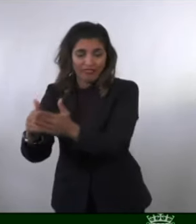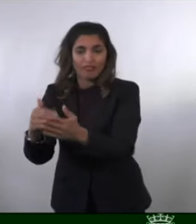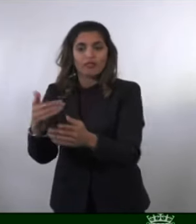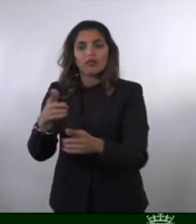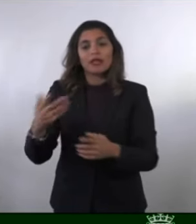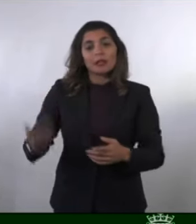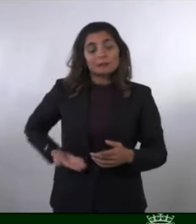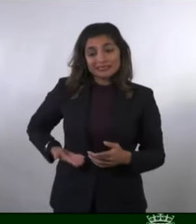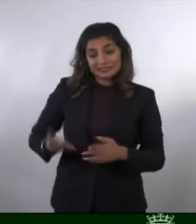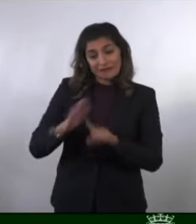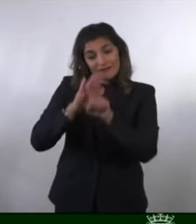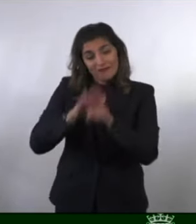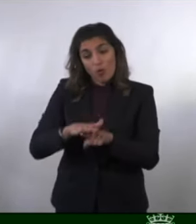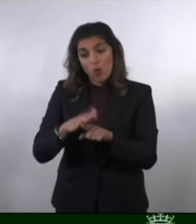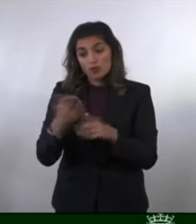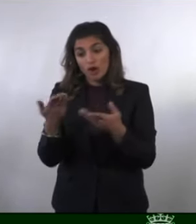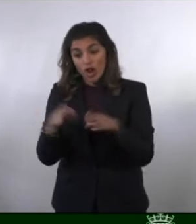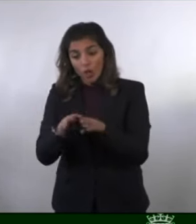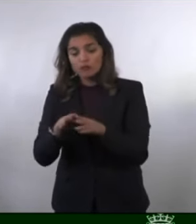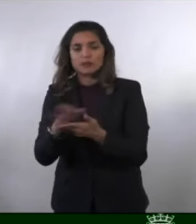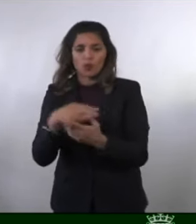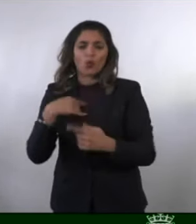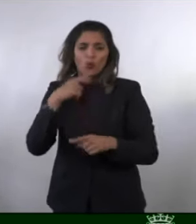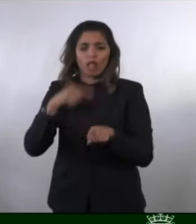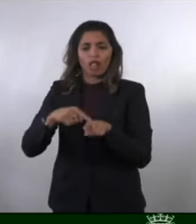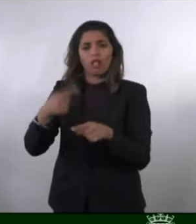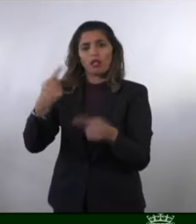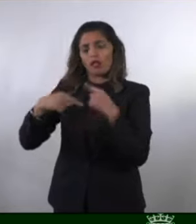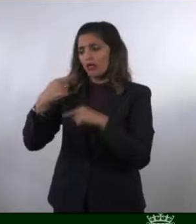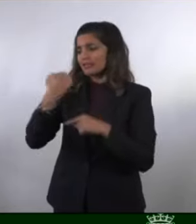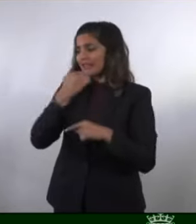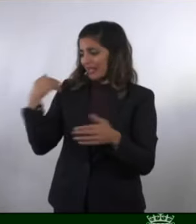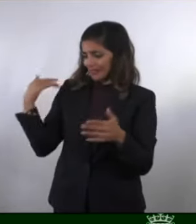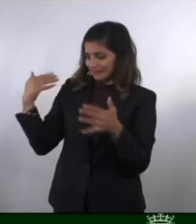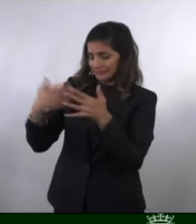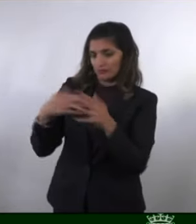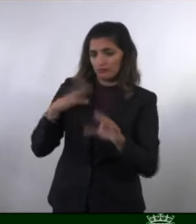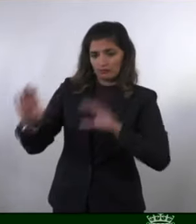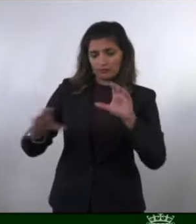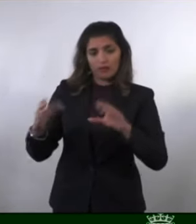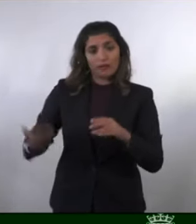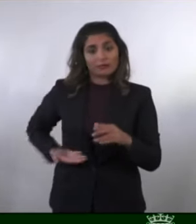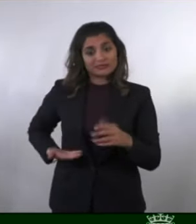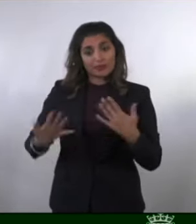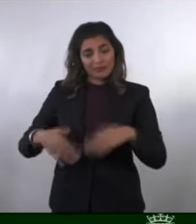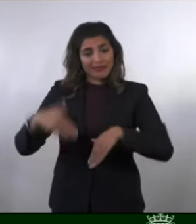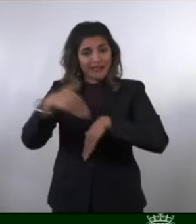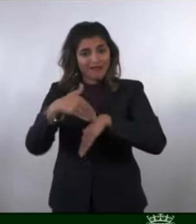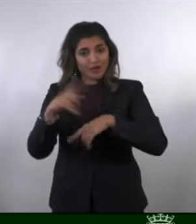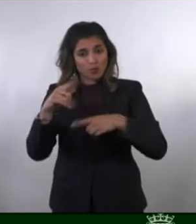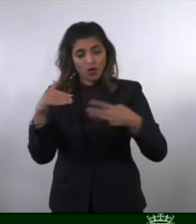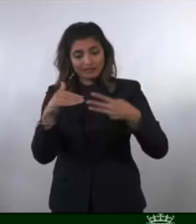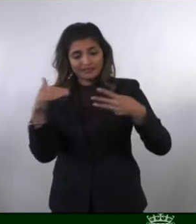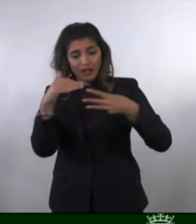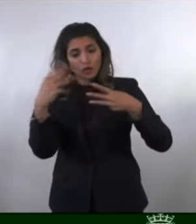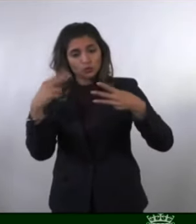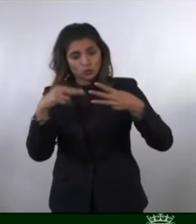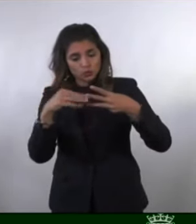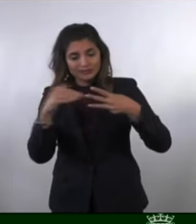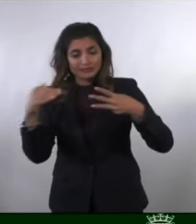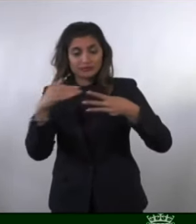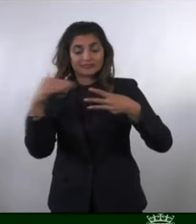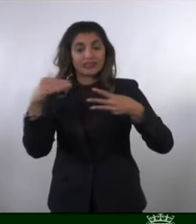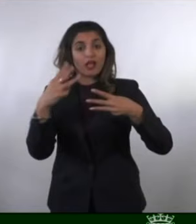close, backdated grants for businesses in tiers 2 and 3 that have been affected by reduced demand. I mentioned earlier to